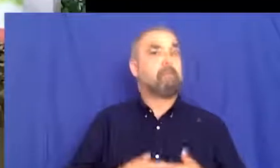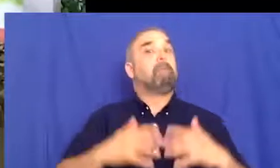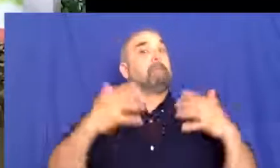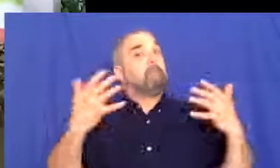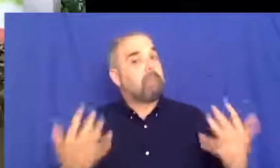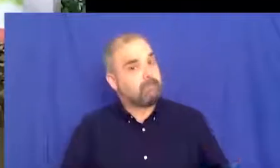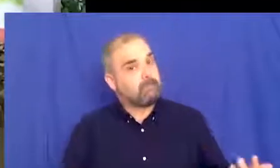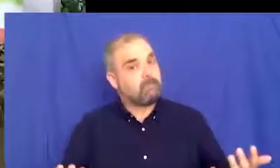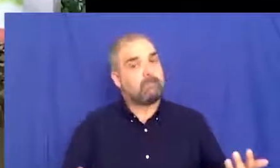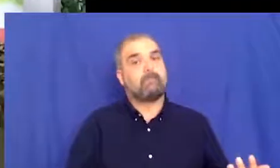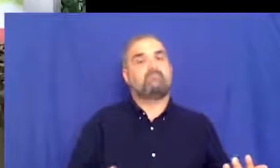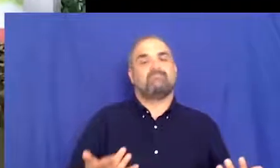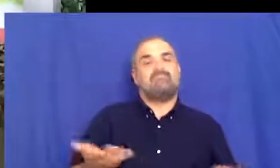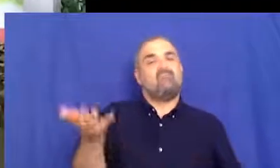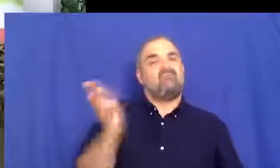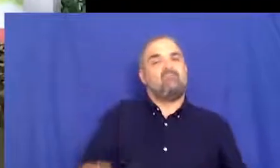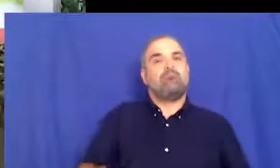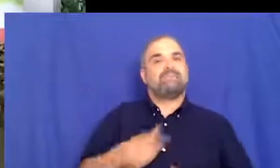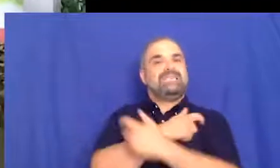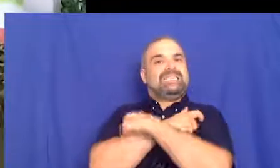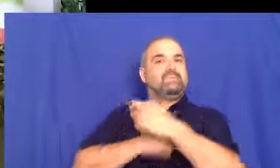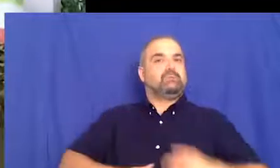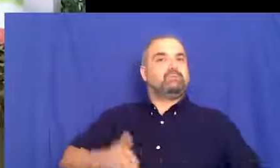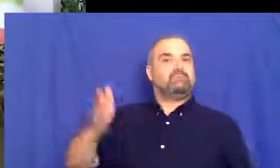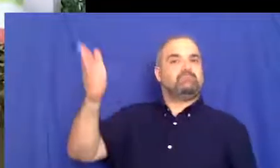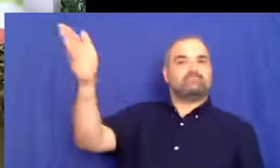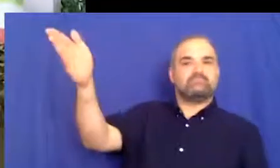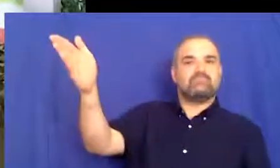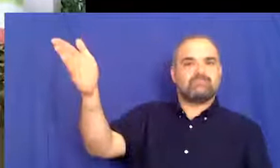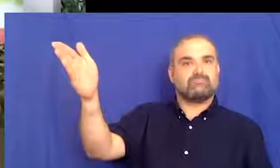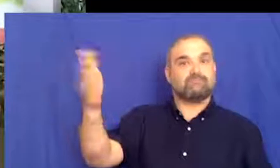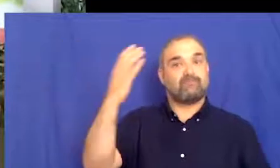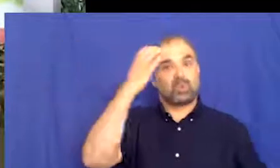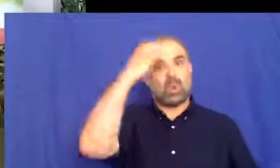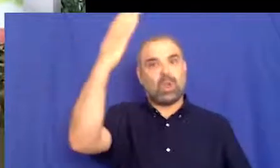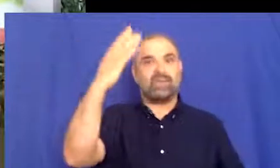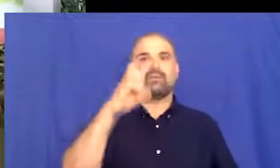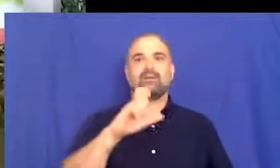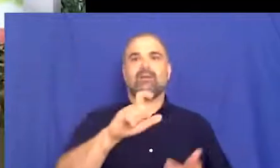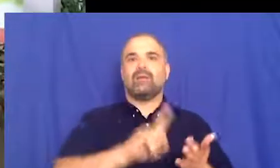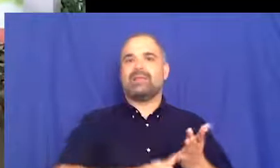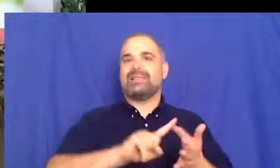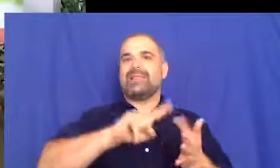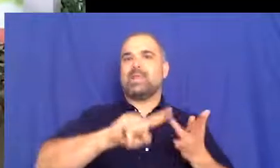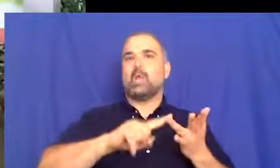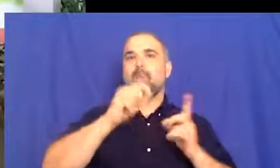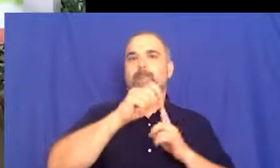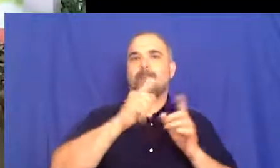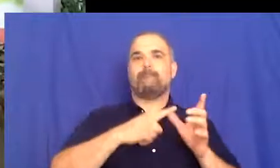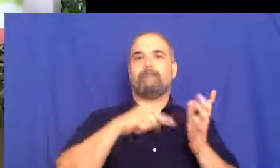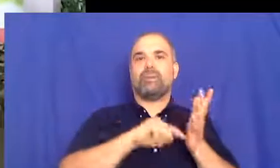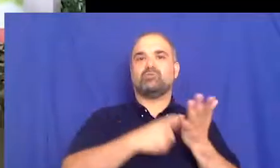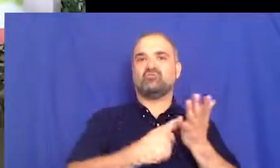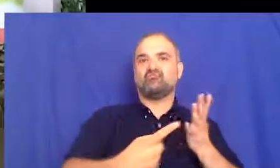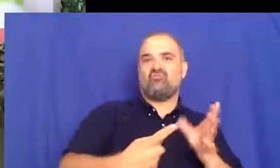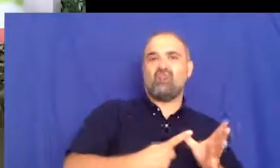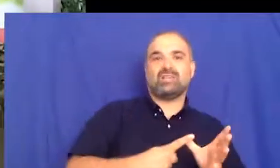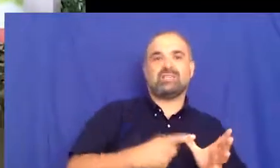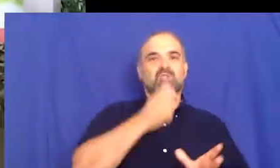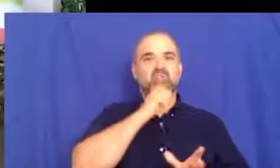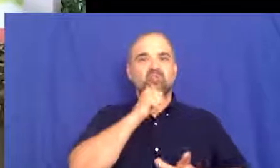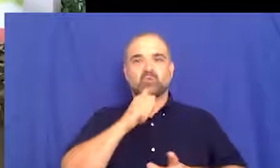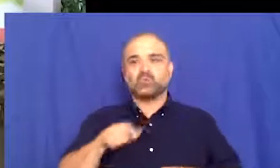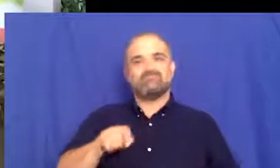comes from ancient Egypt, where queens like Cleopatra would actually use them as bracelets or bangles, so